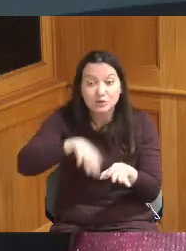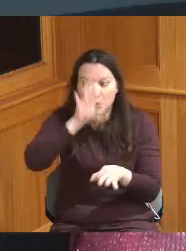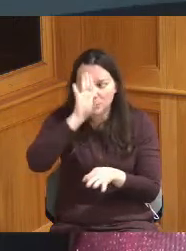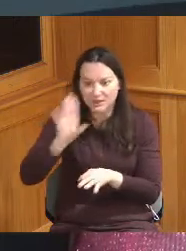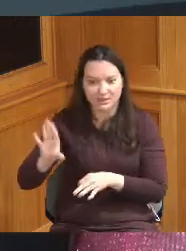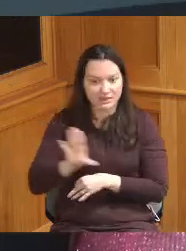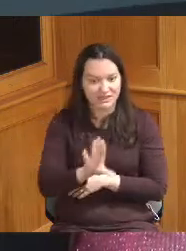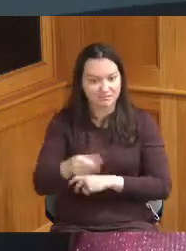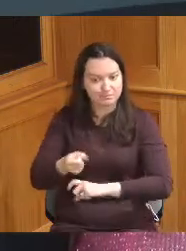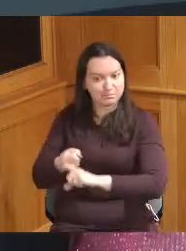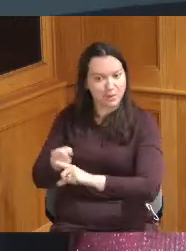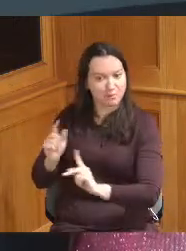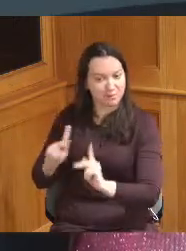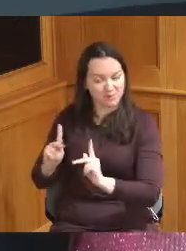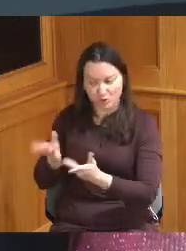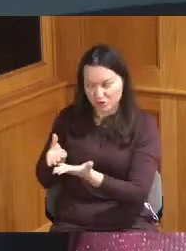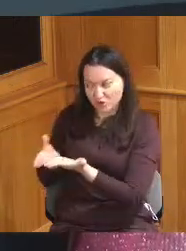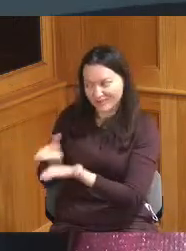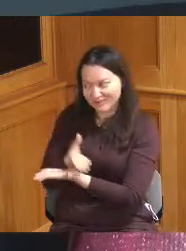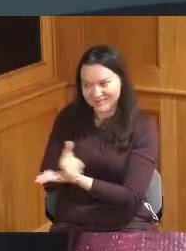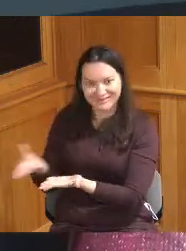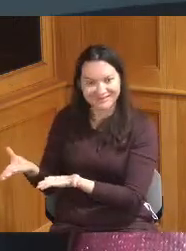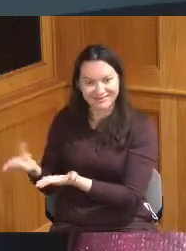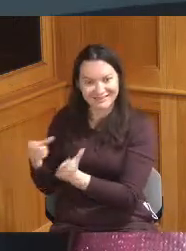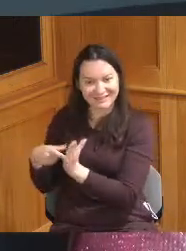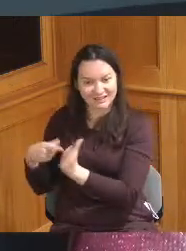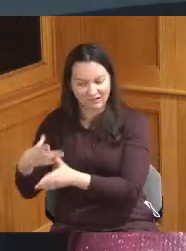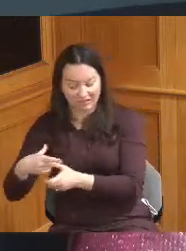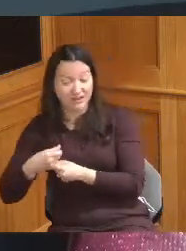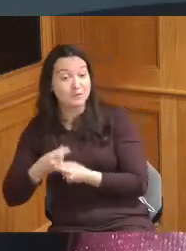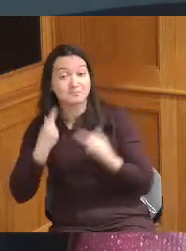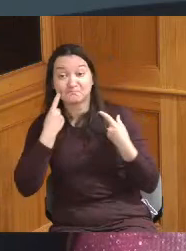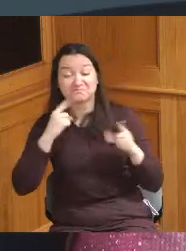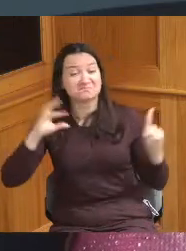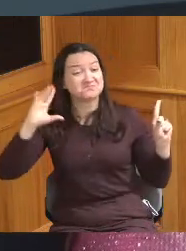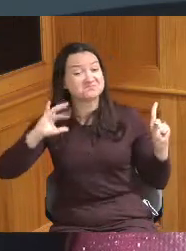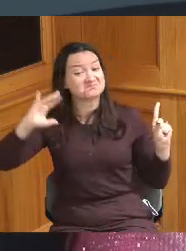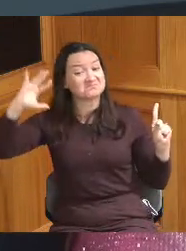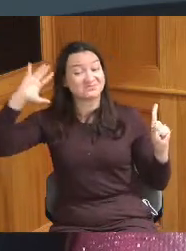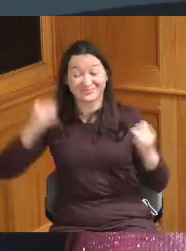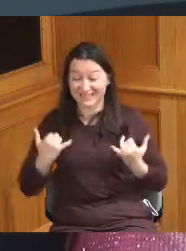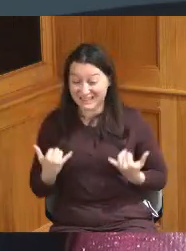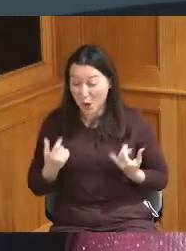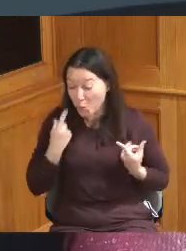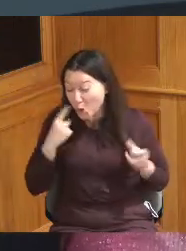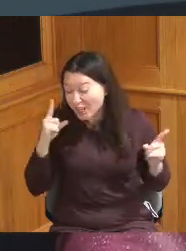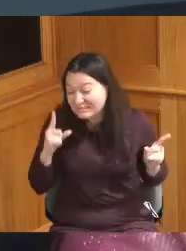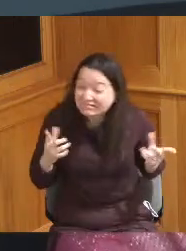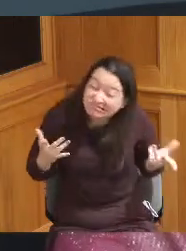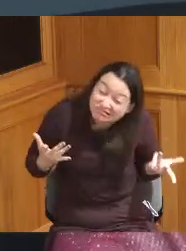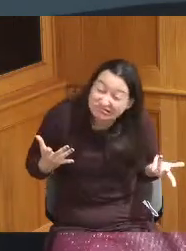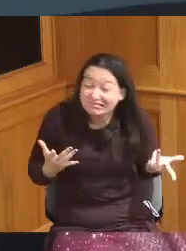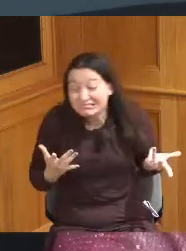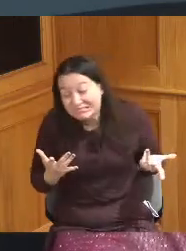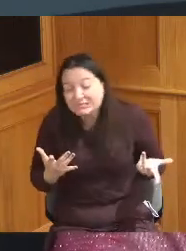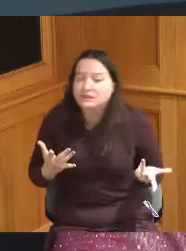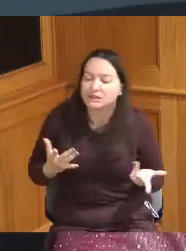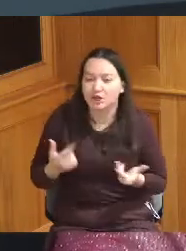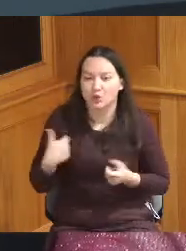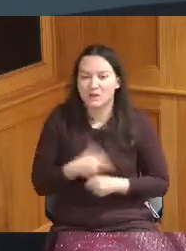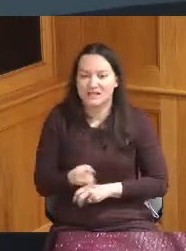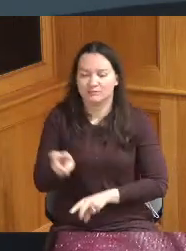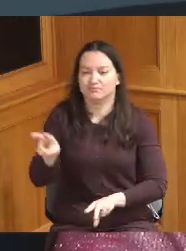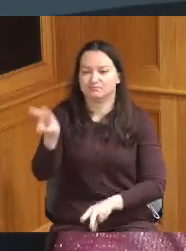people that we're trying to serve. So, it worked many years ago. Does it work now? I don't know, but I think we need to